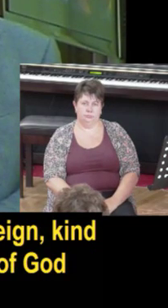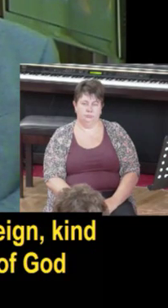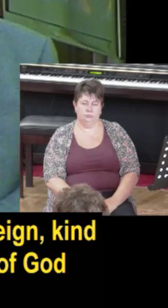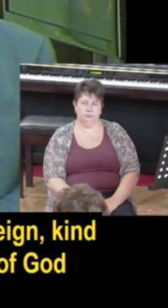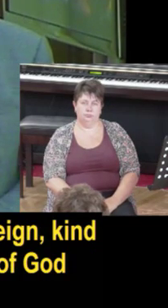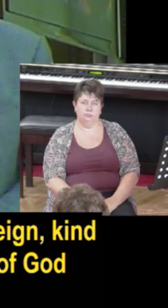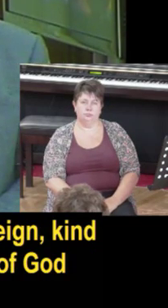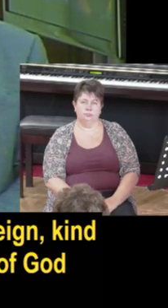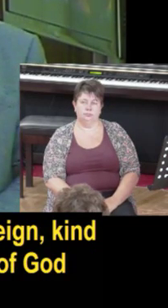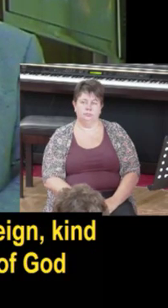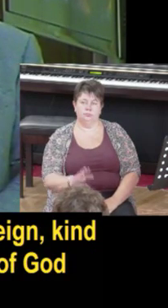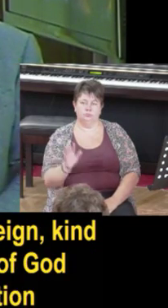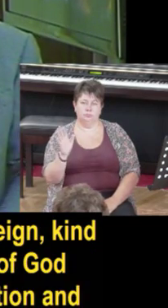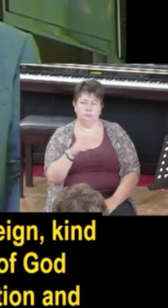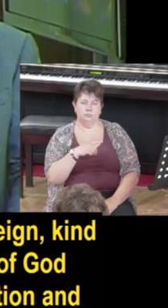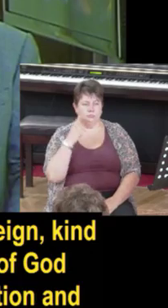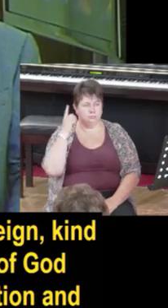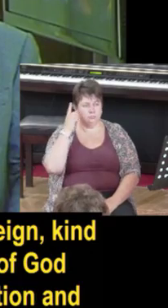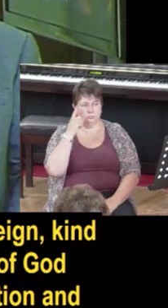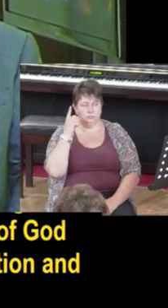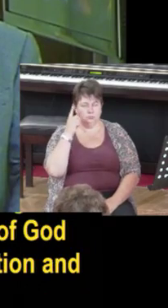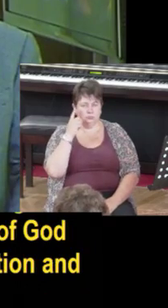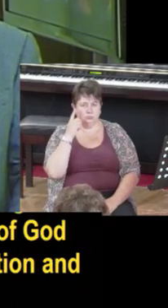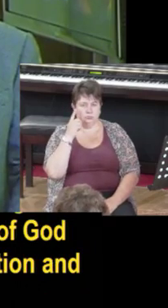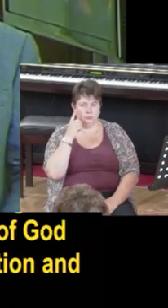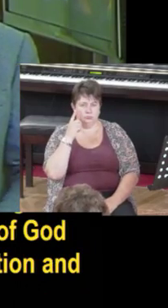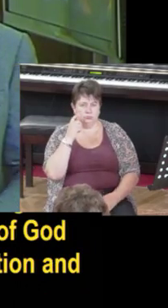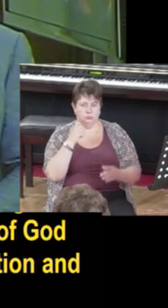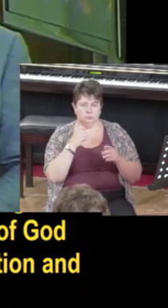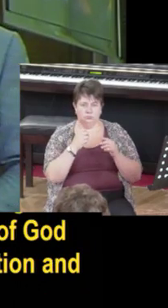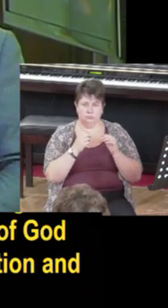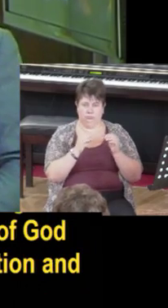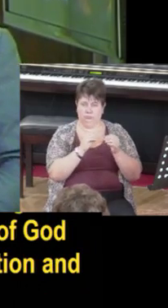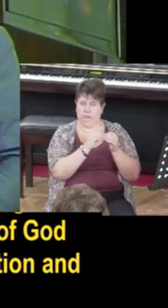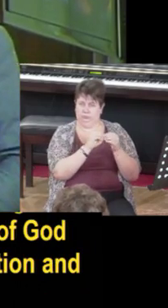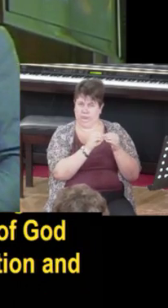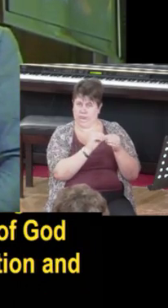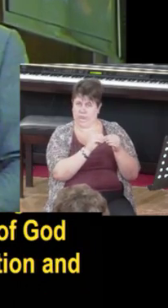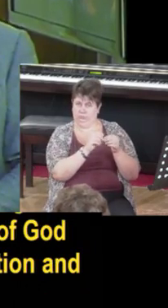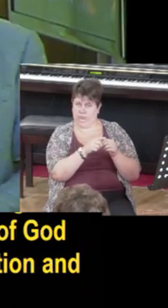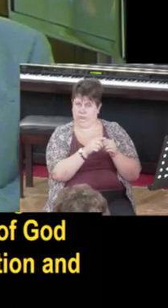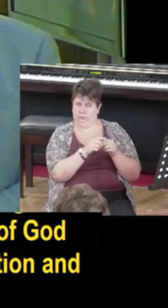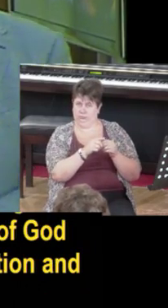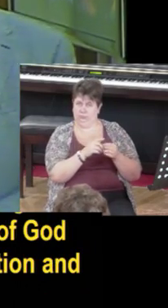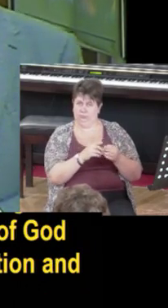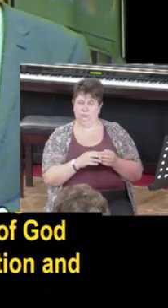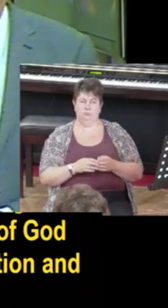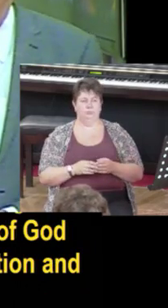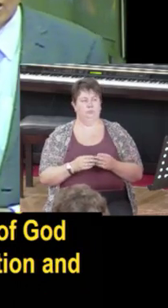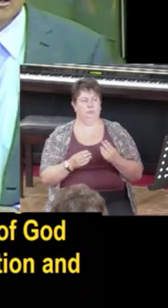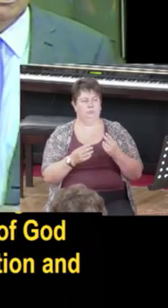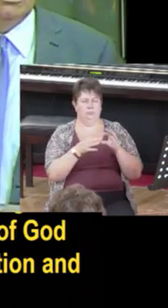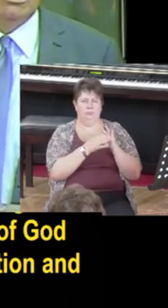Of course, all thoughts of a kiss perhaps resonate with the story of Jesus.